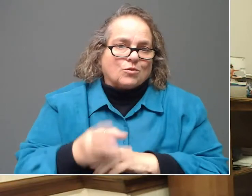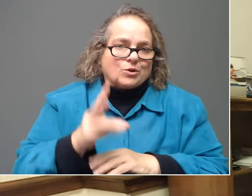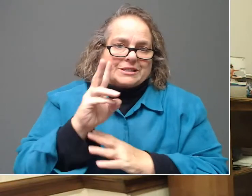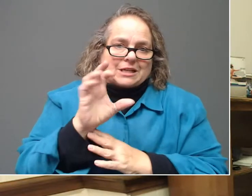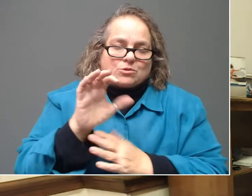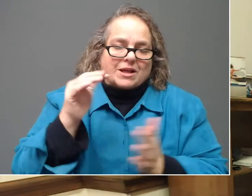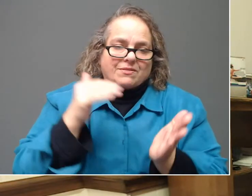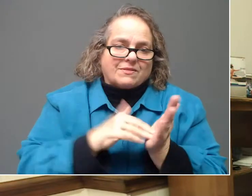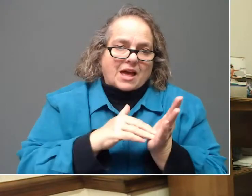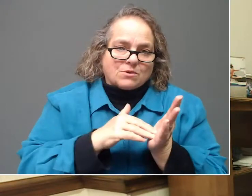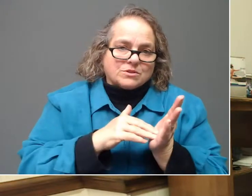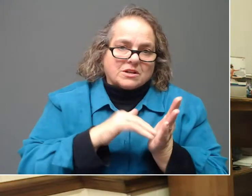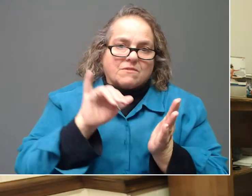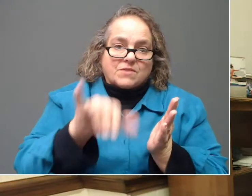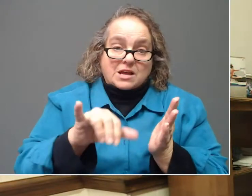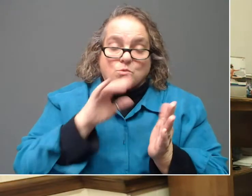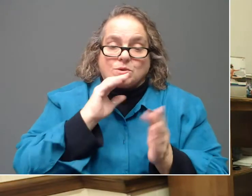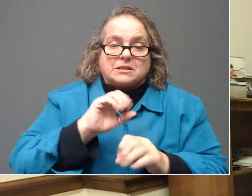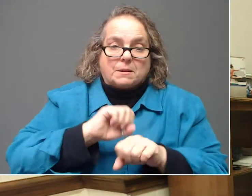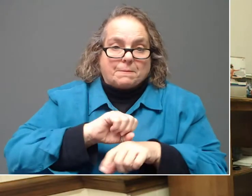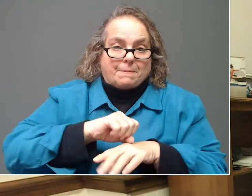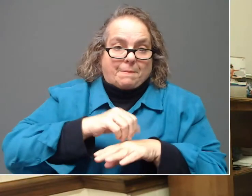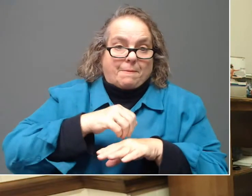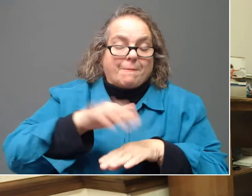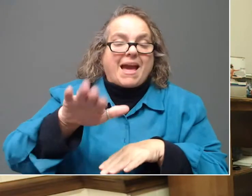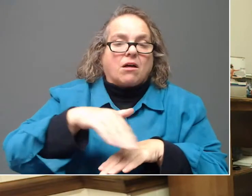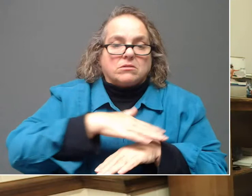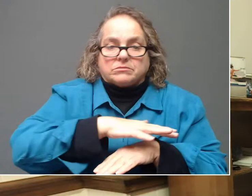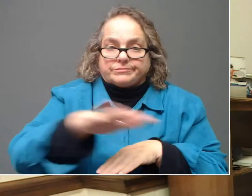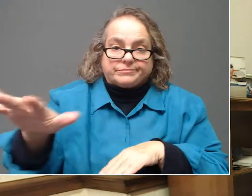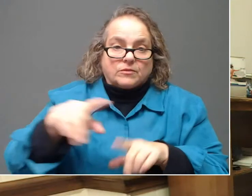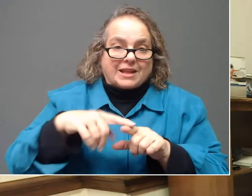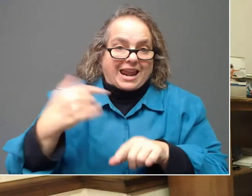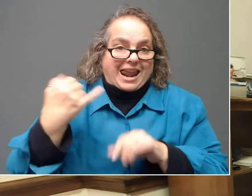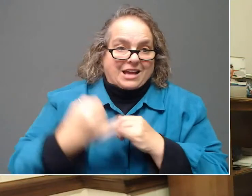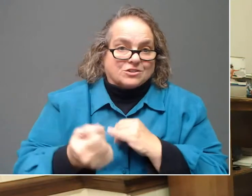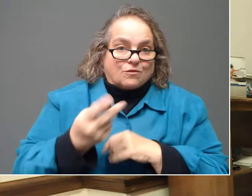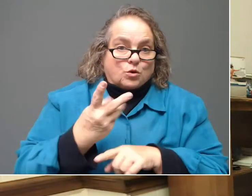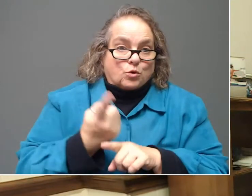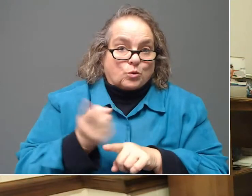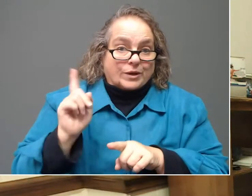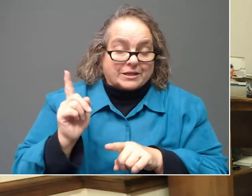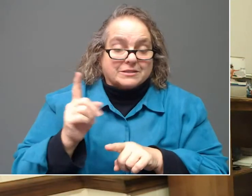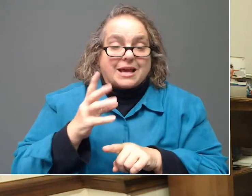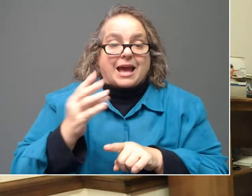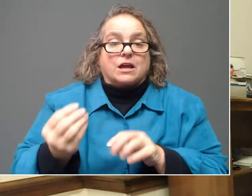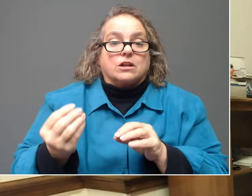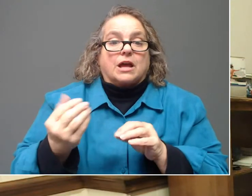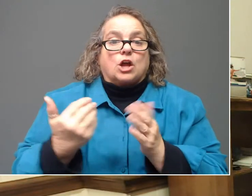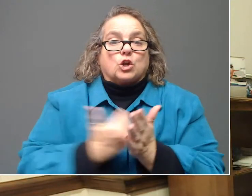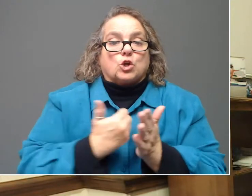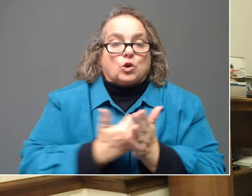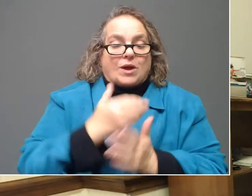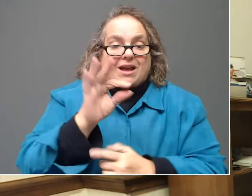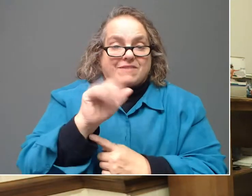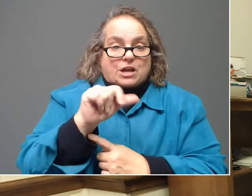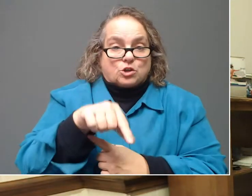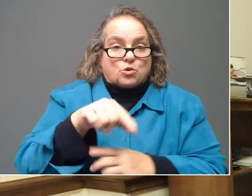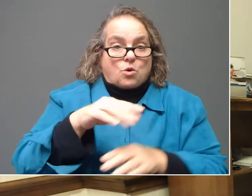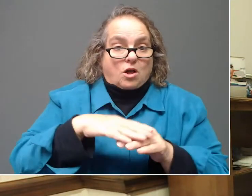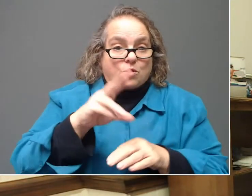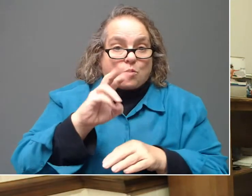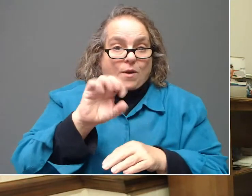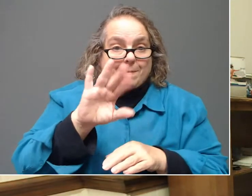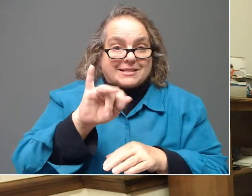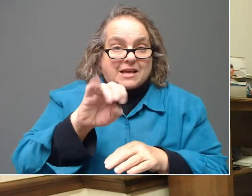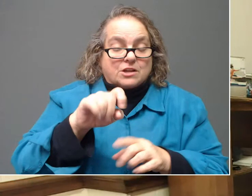were mailed out over the last few weeks. And there is also a new FAQ on the website to help you with questions